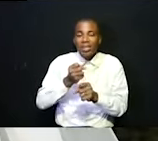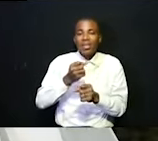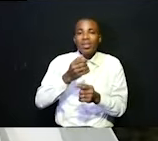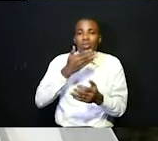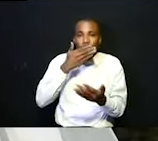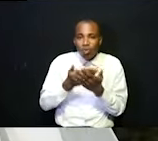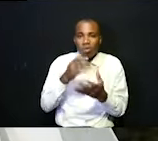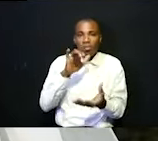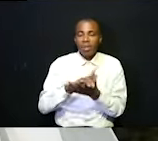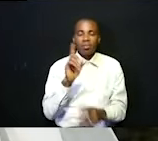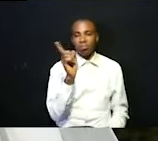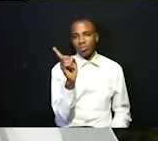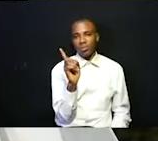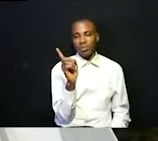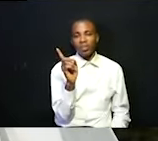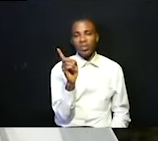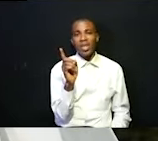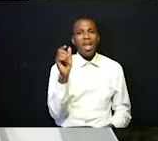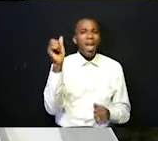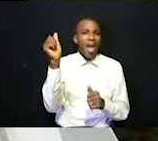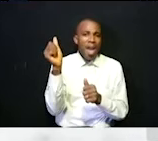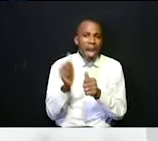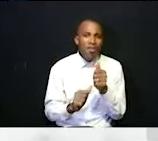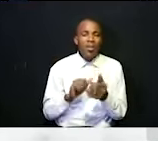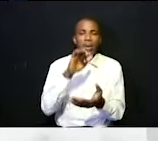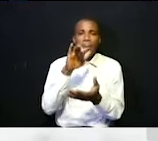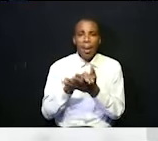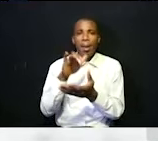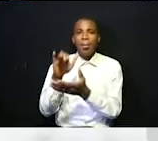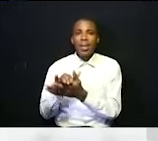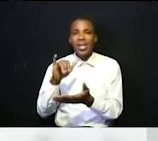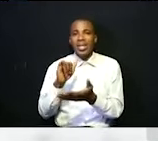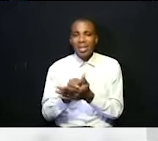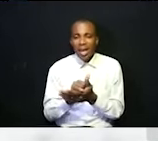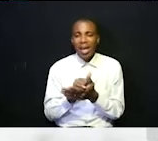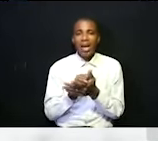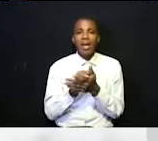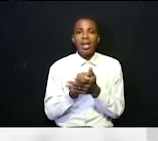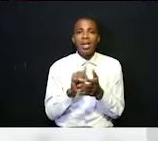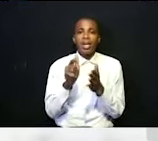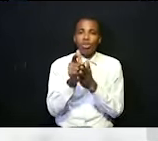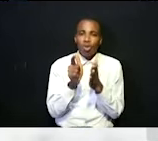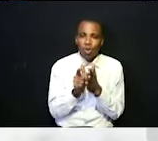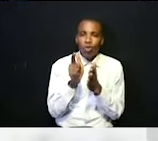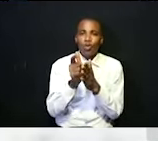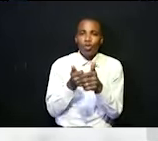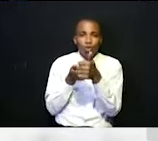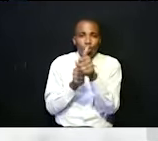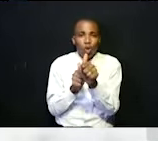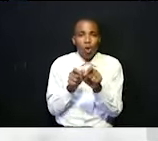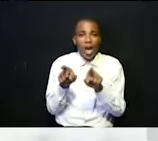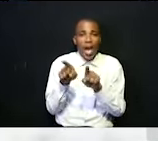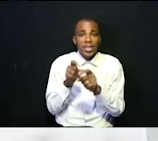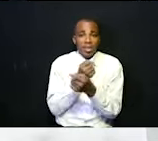All married couples living by the rules of love and understanding can make successful or beautiful